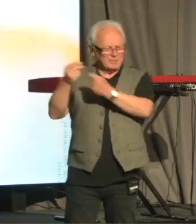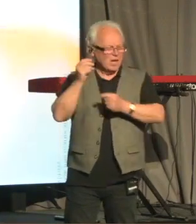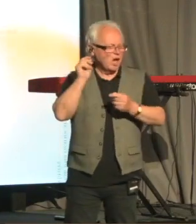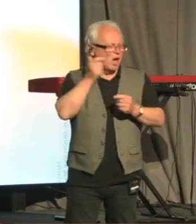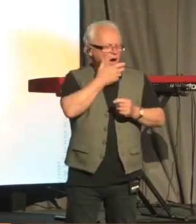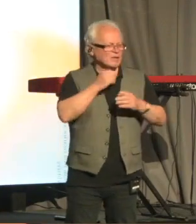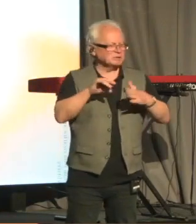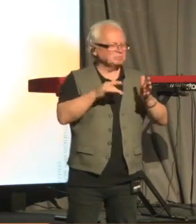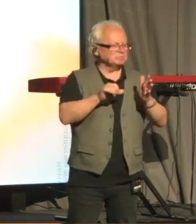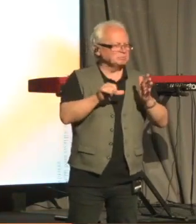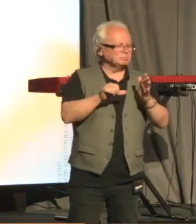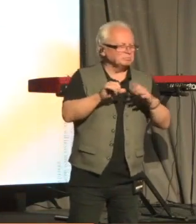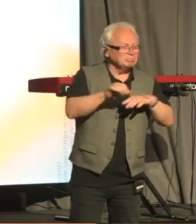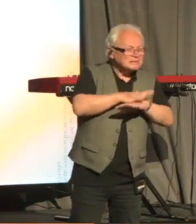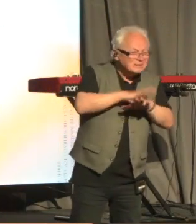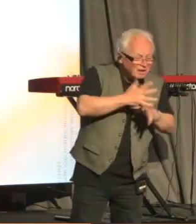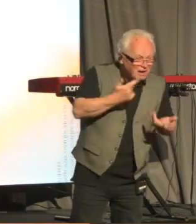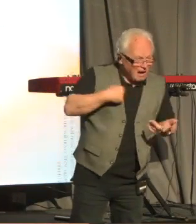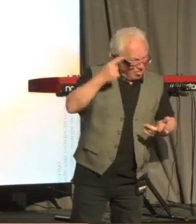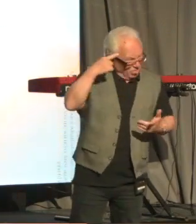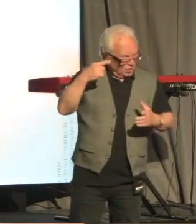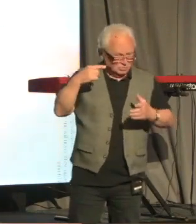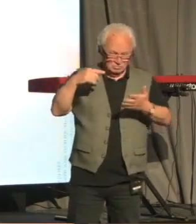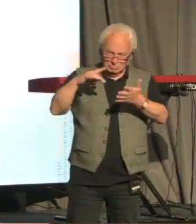thought Jesus was going to fix me.